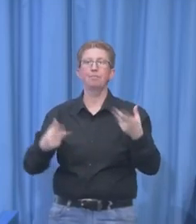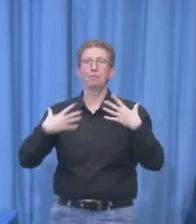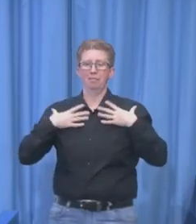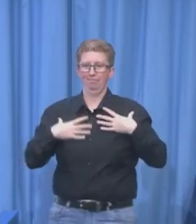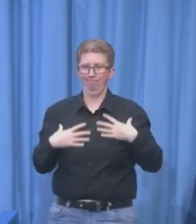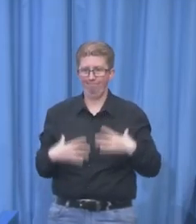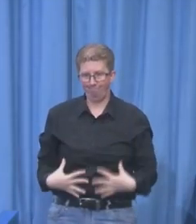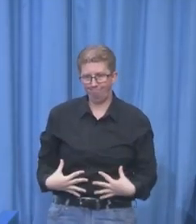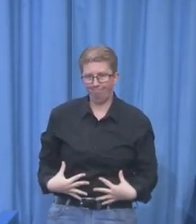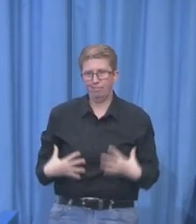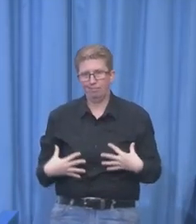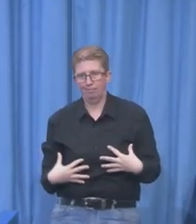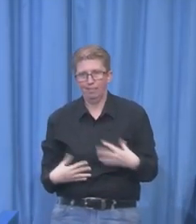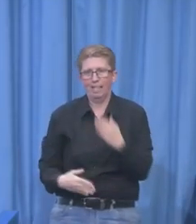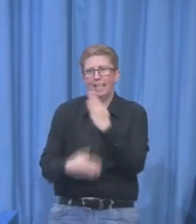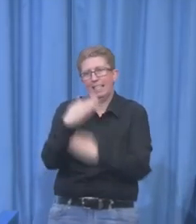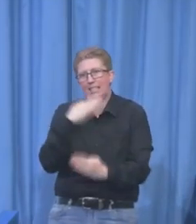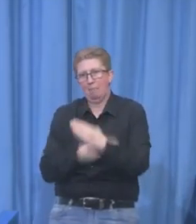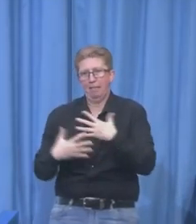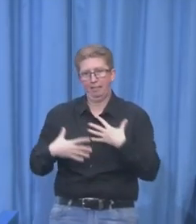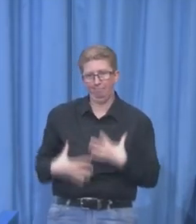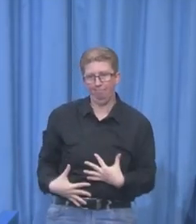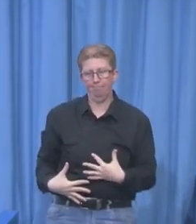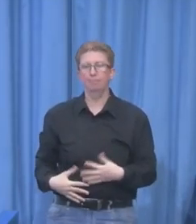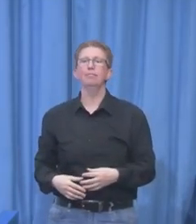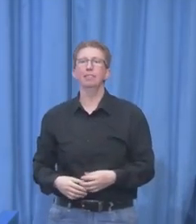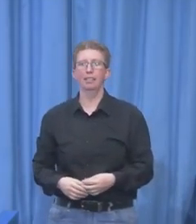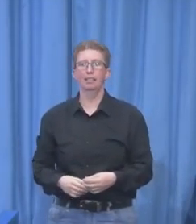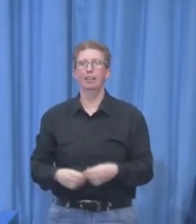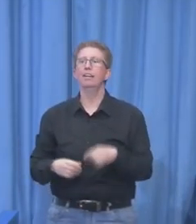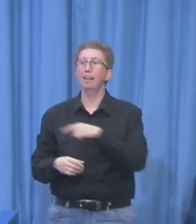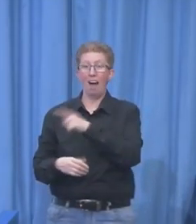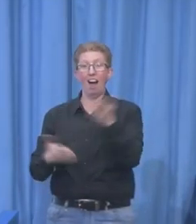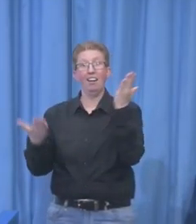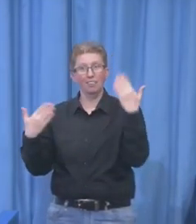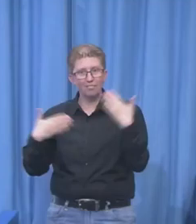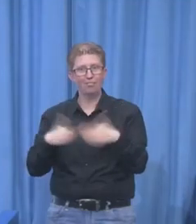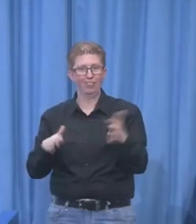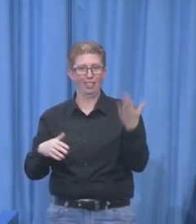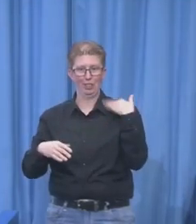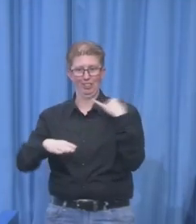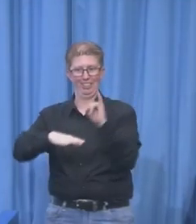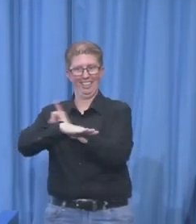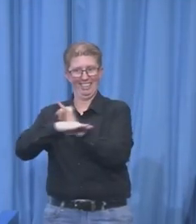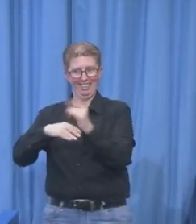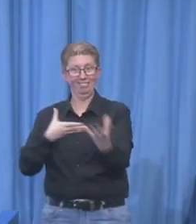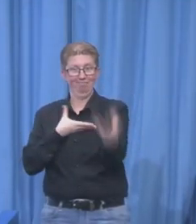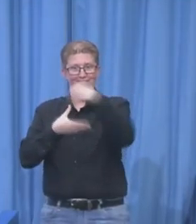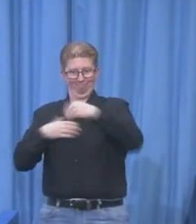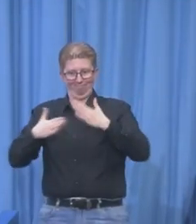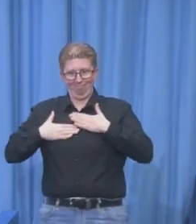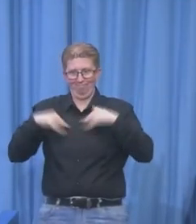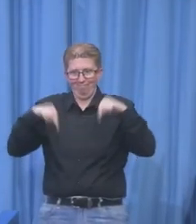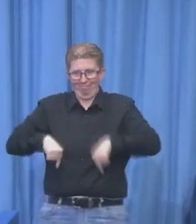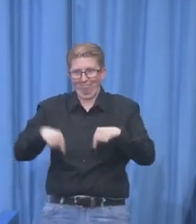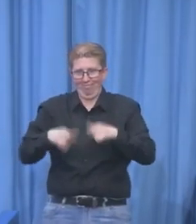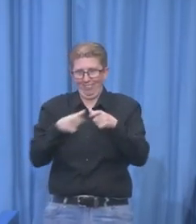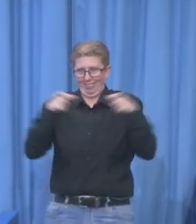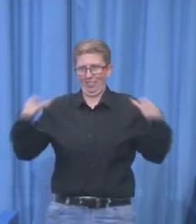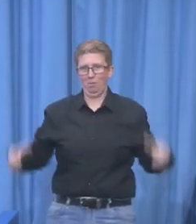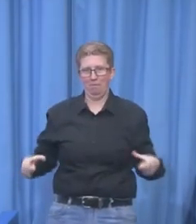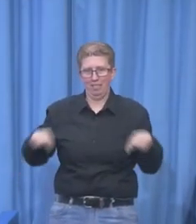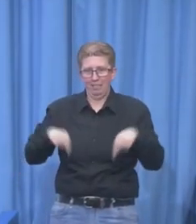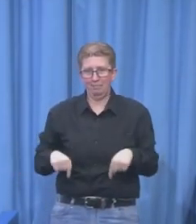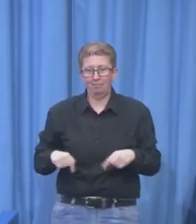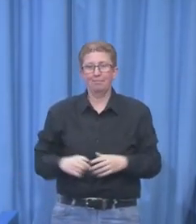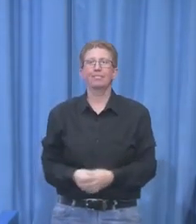internship in the foundation. And now he is working in one of the programs that the foundation supports. So